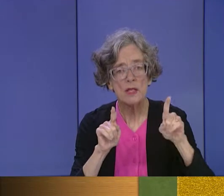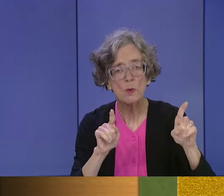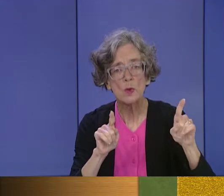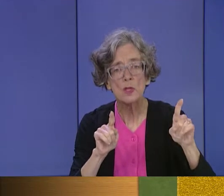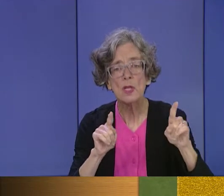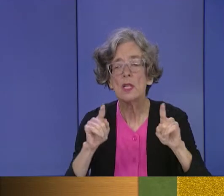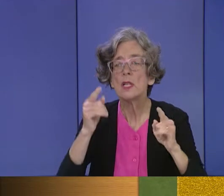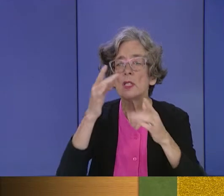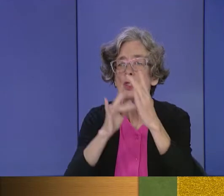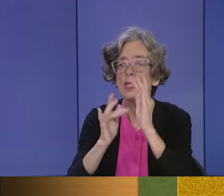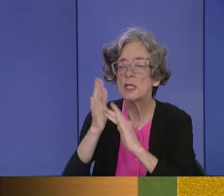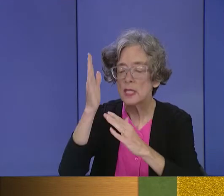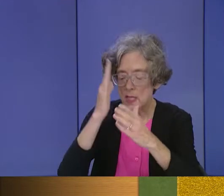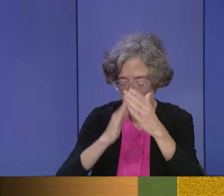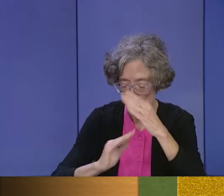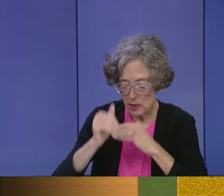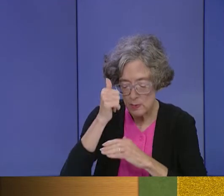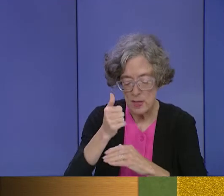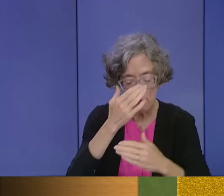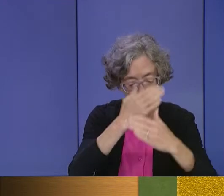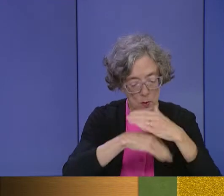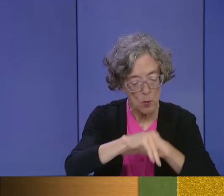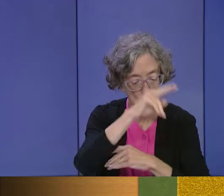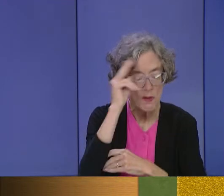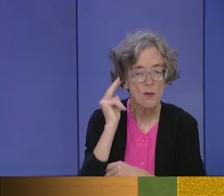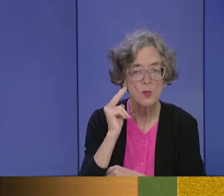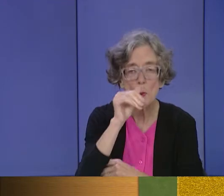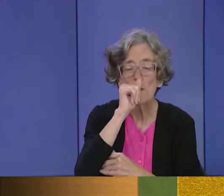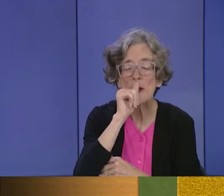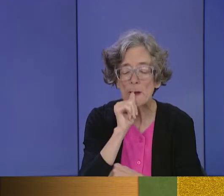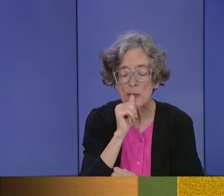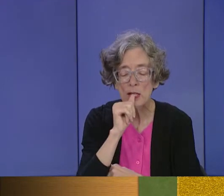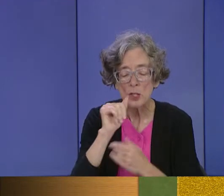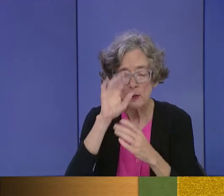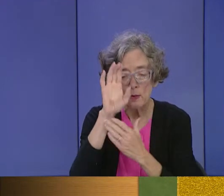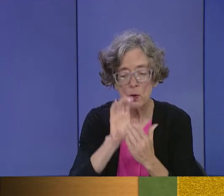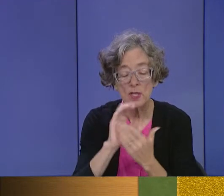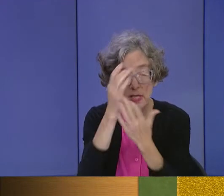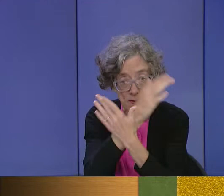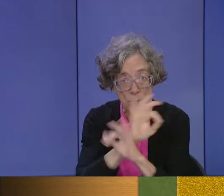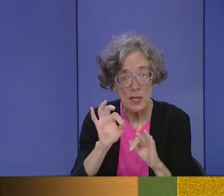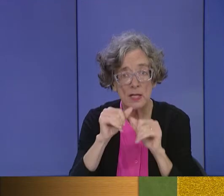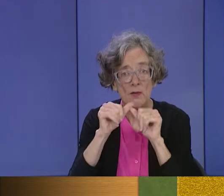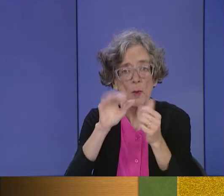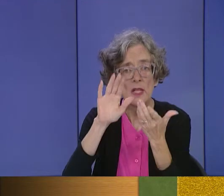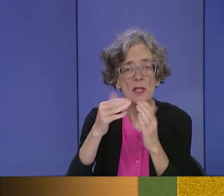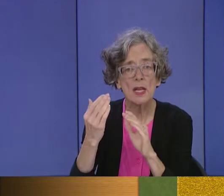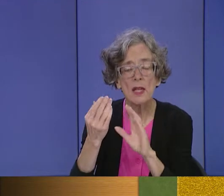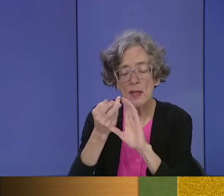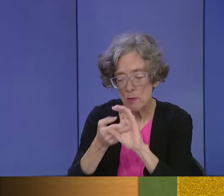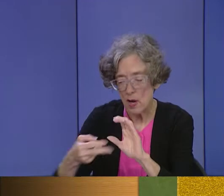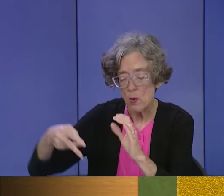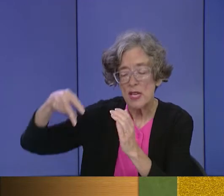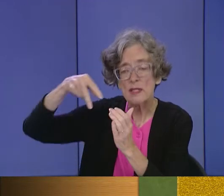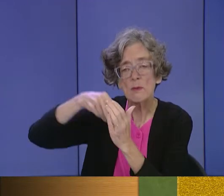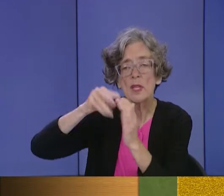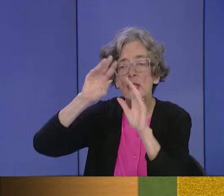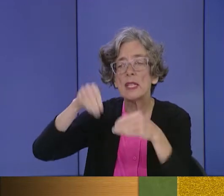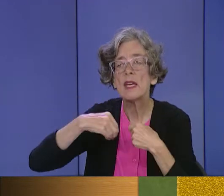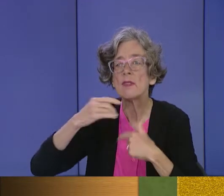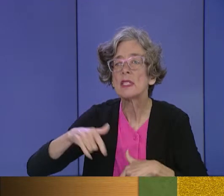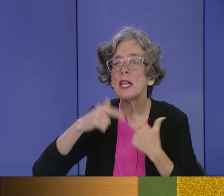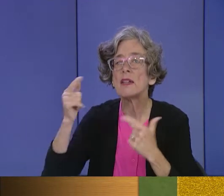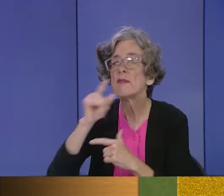humbled himself and was born of the Virgin. By the passion of the cross, he freed us from unending death, and by rising from the dead, he gave us